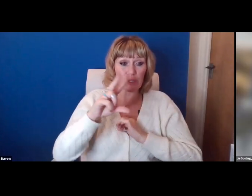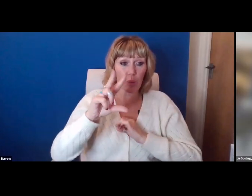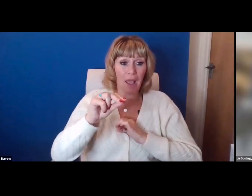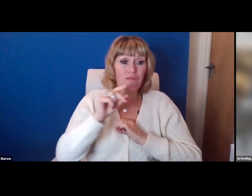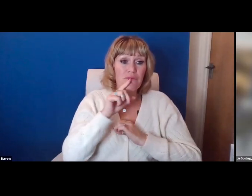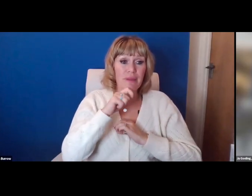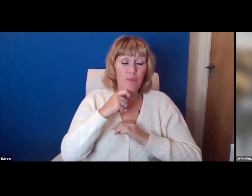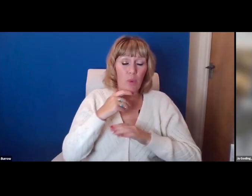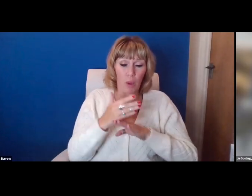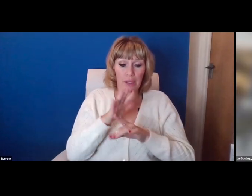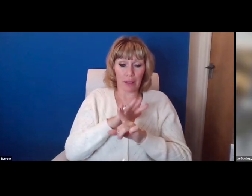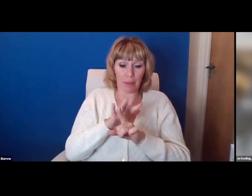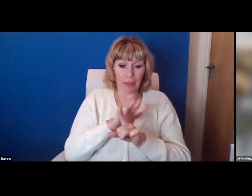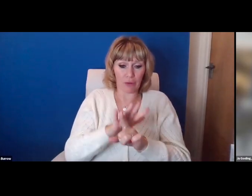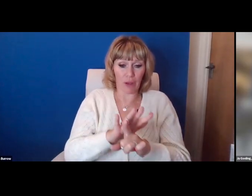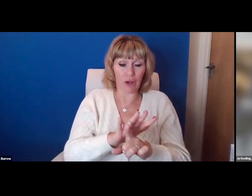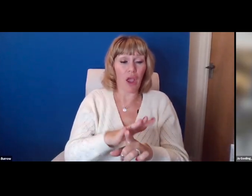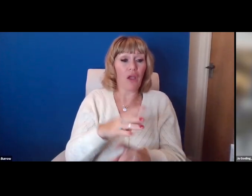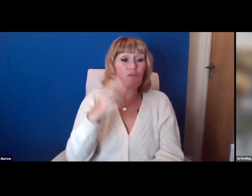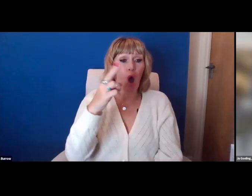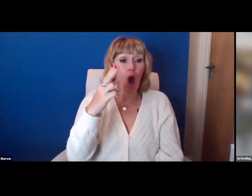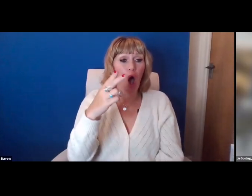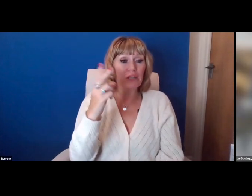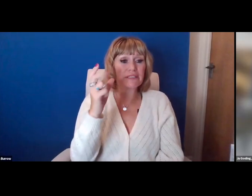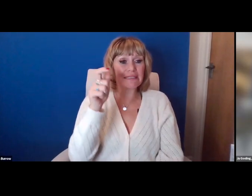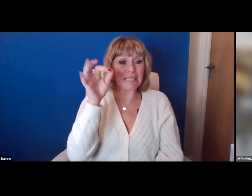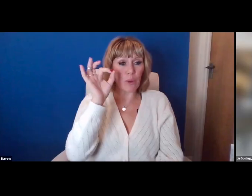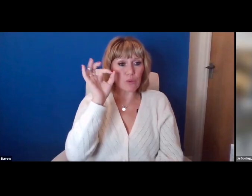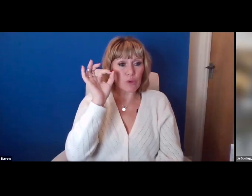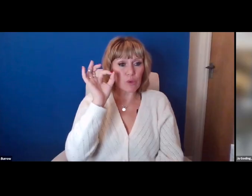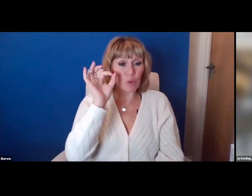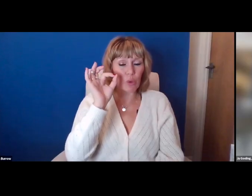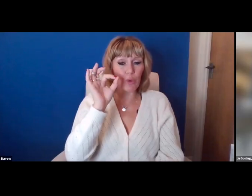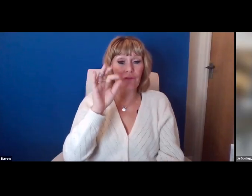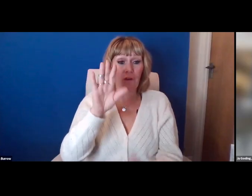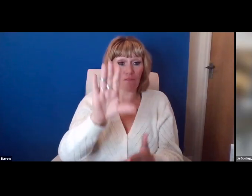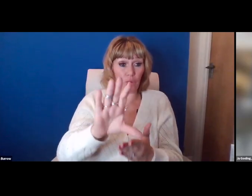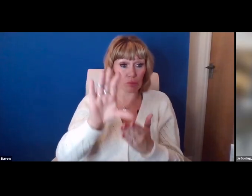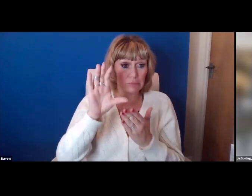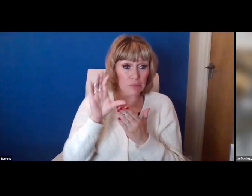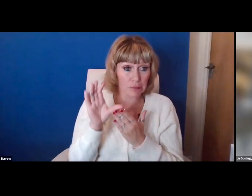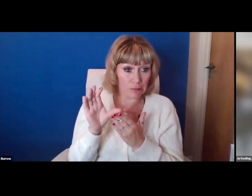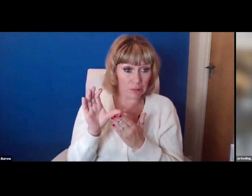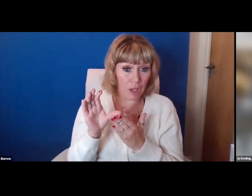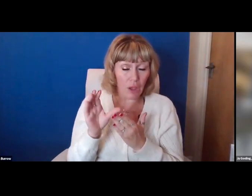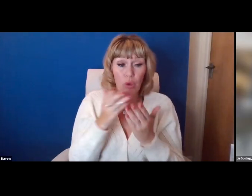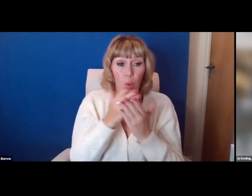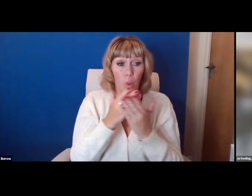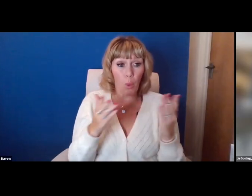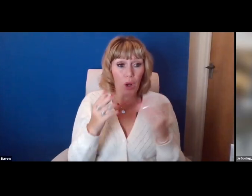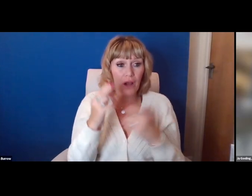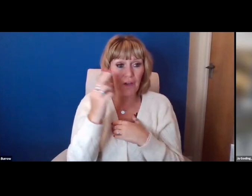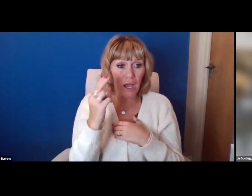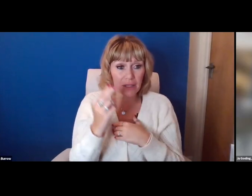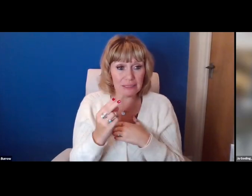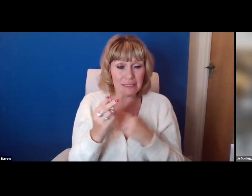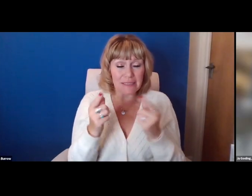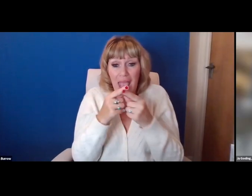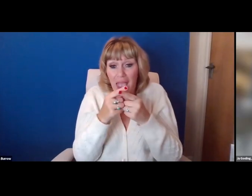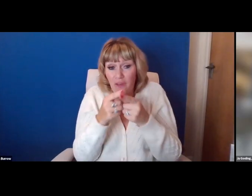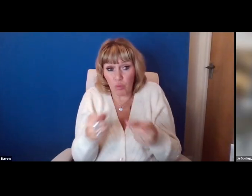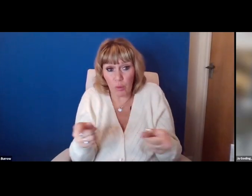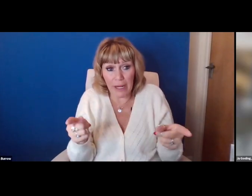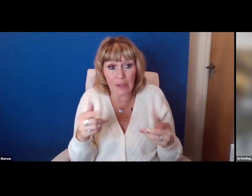Arts Council England for funding it, to all of our artists, and to everyone else who's been here tonight